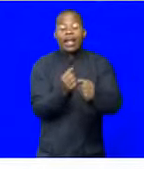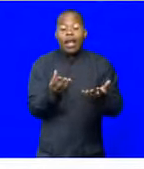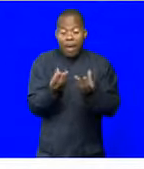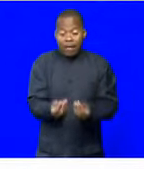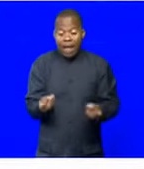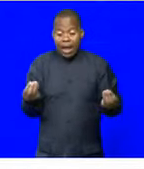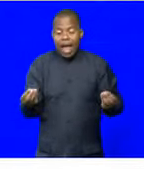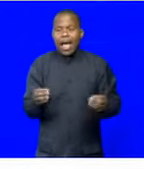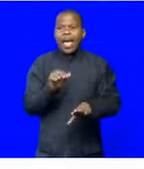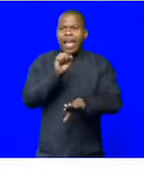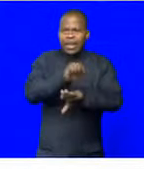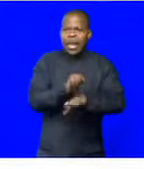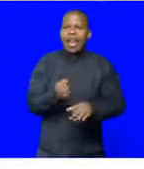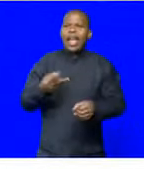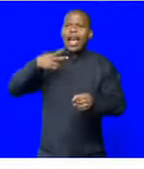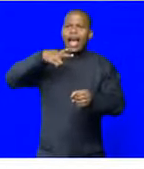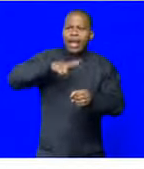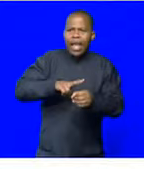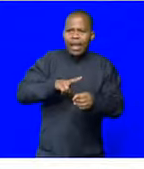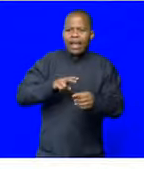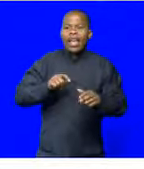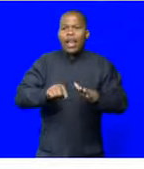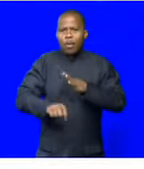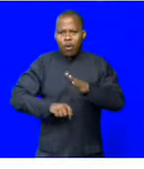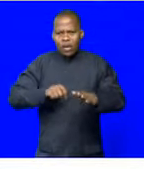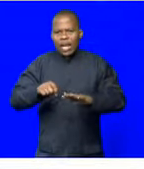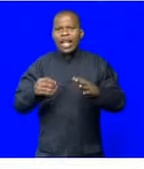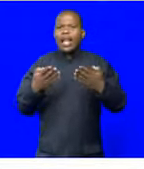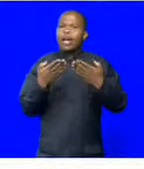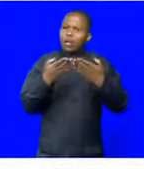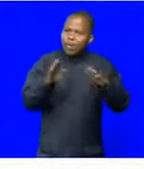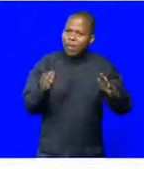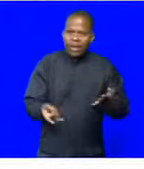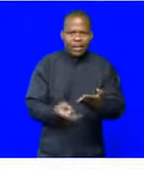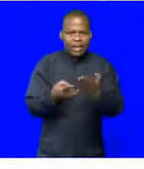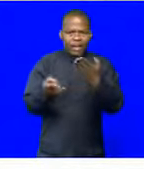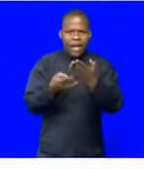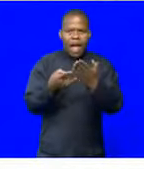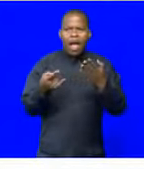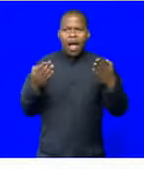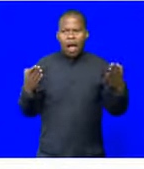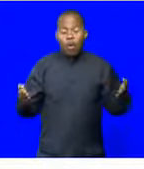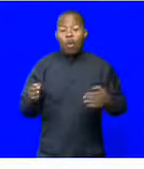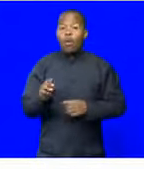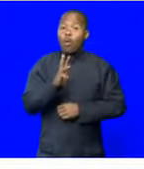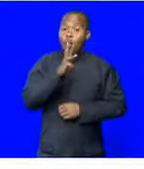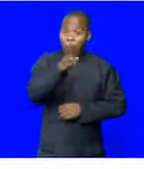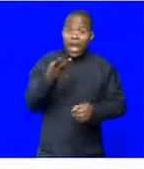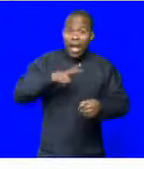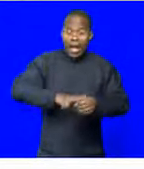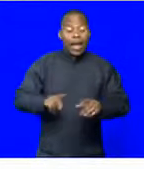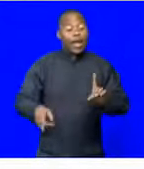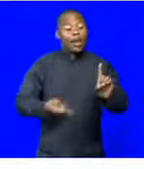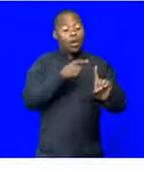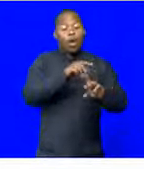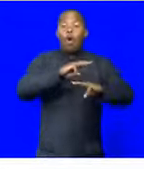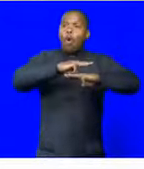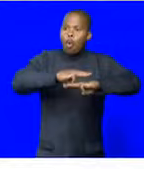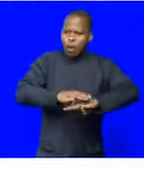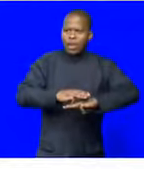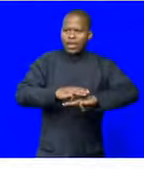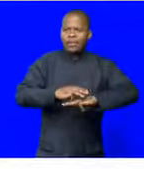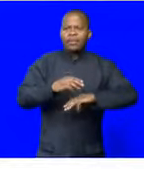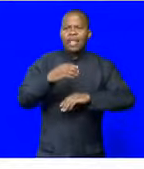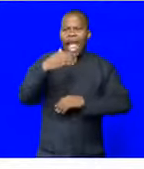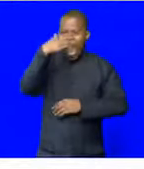we are kickstarting is going to be a sure success. Langamandla wethembisa kwekuthi uhulumende